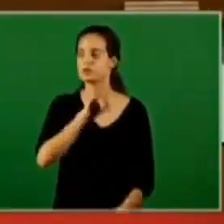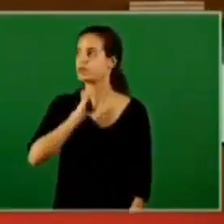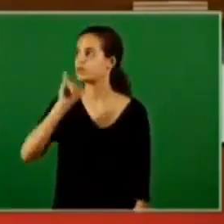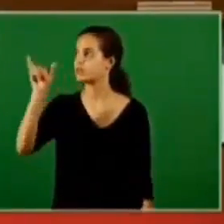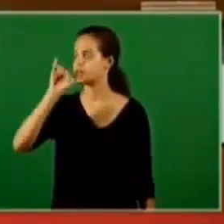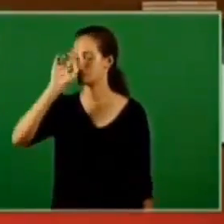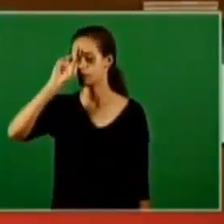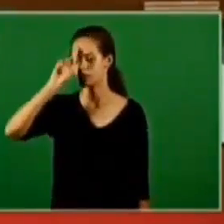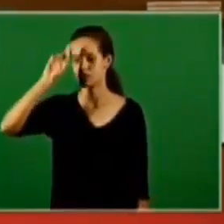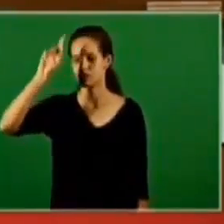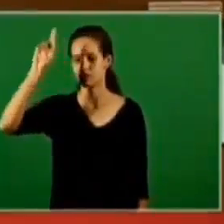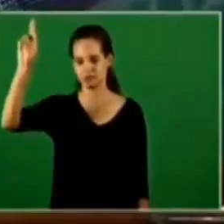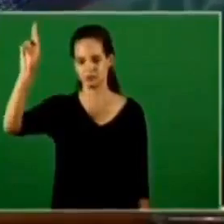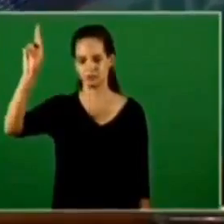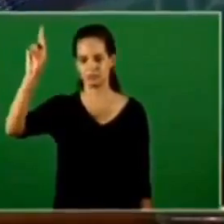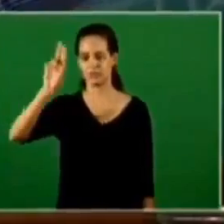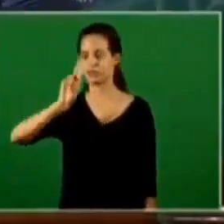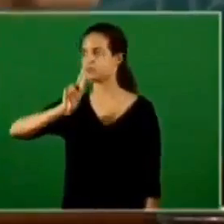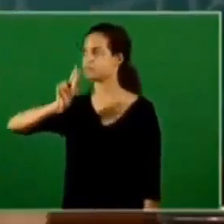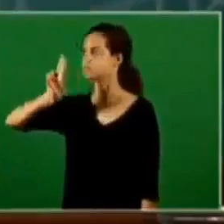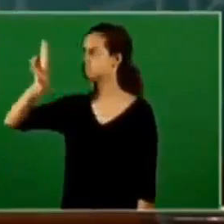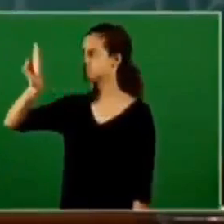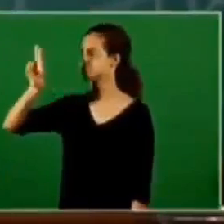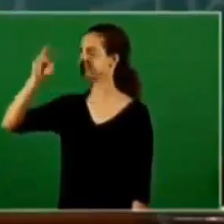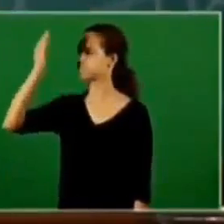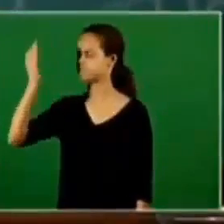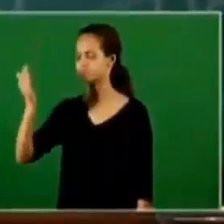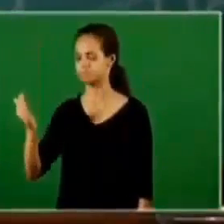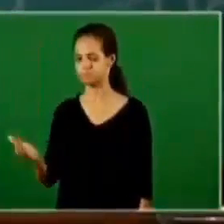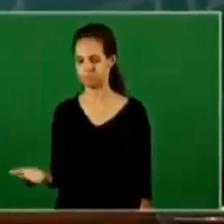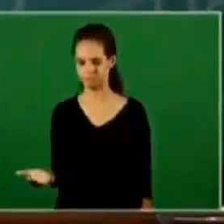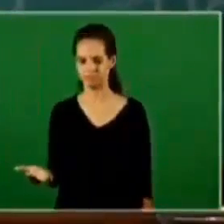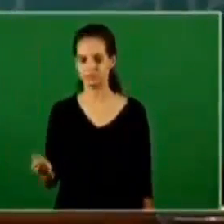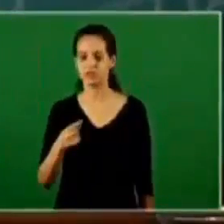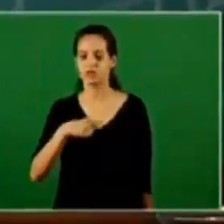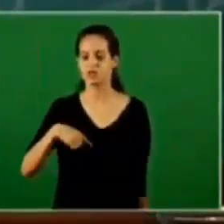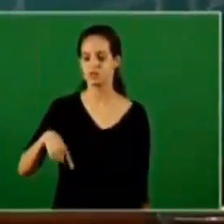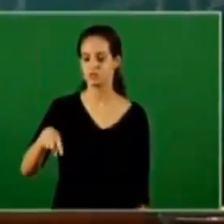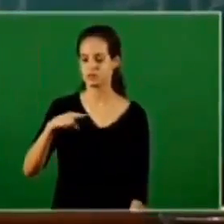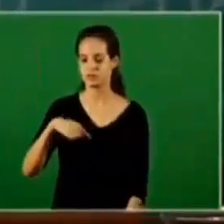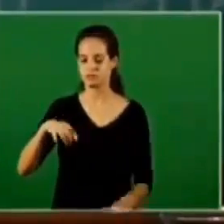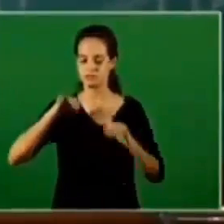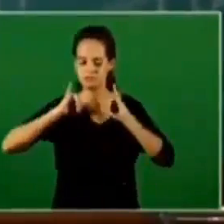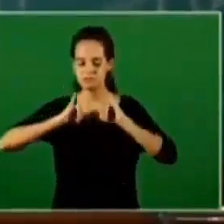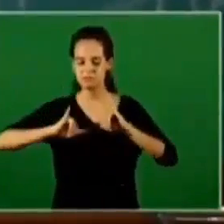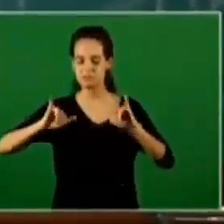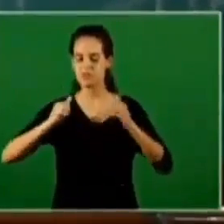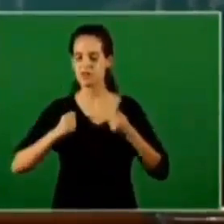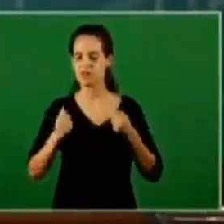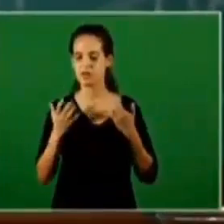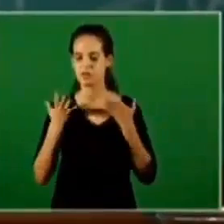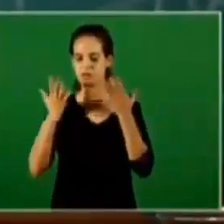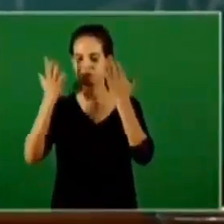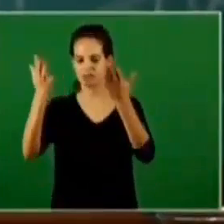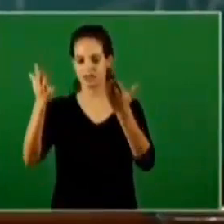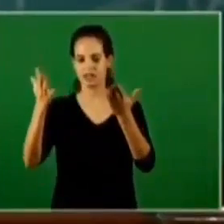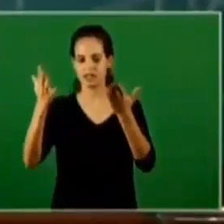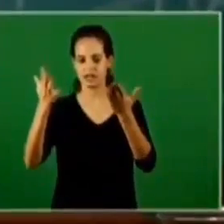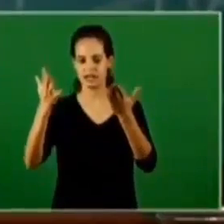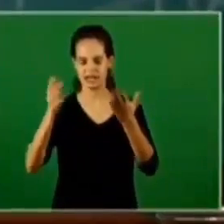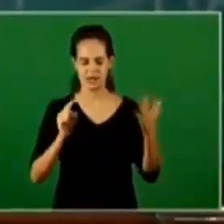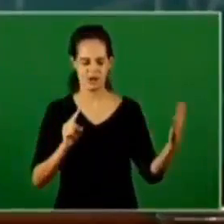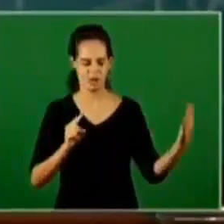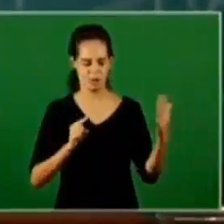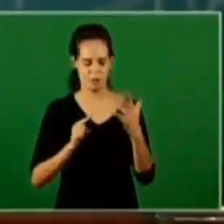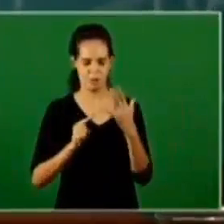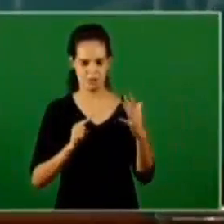Lord that He is the name. We're going to say publicly that the oppression which